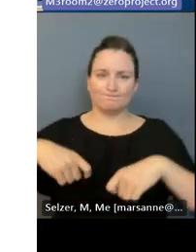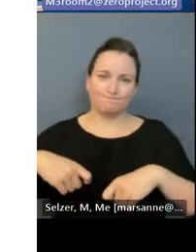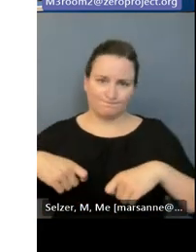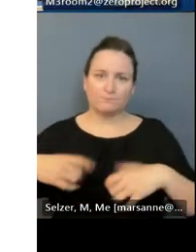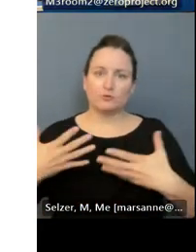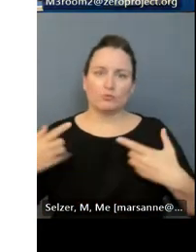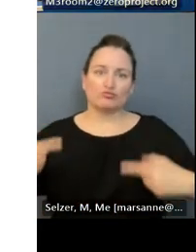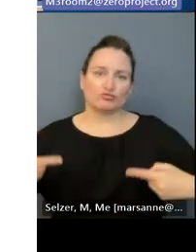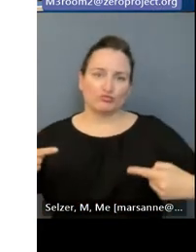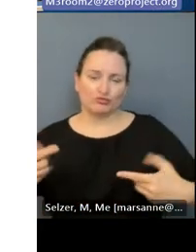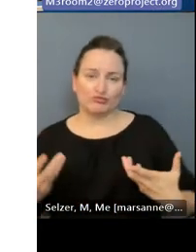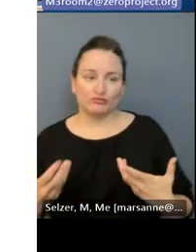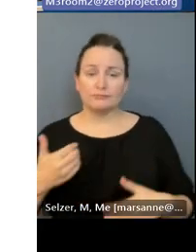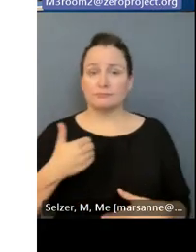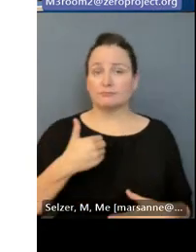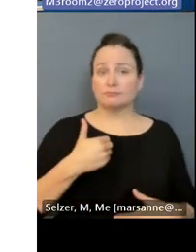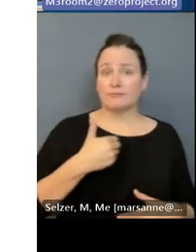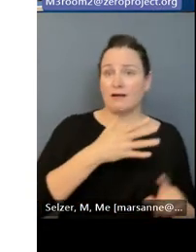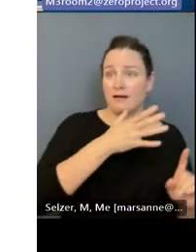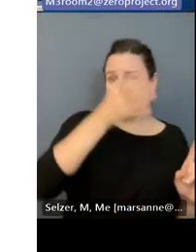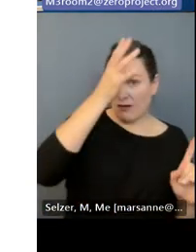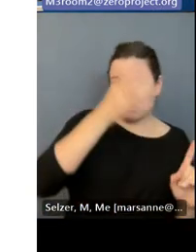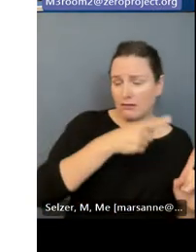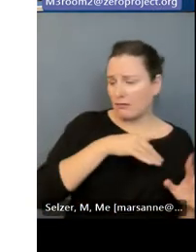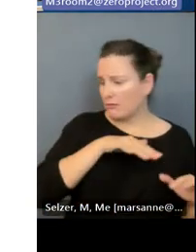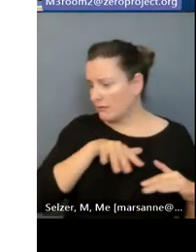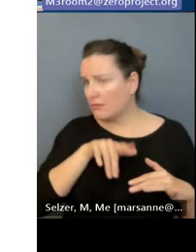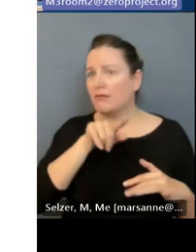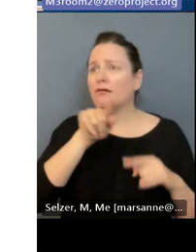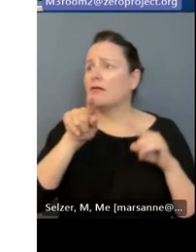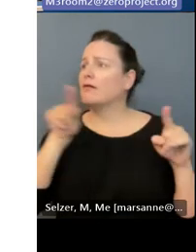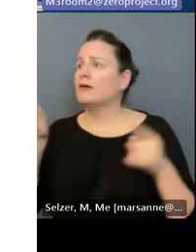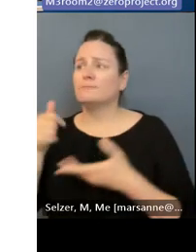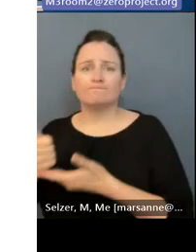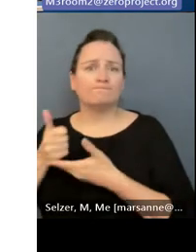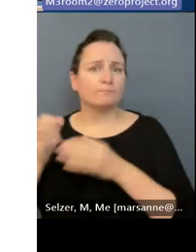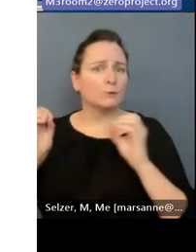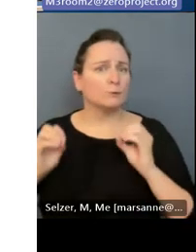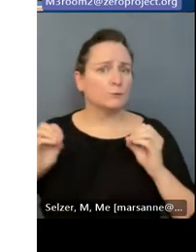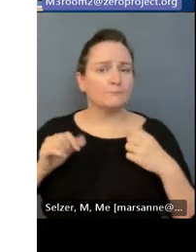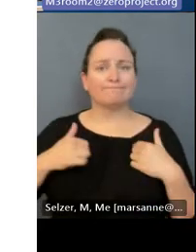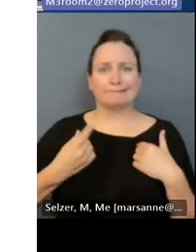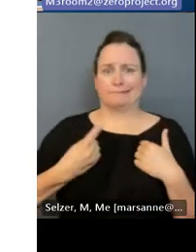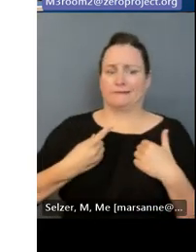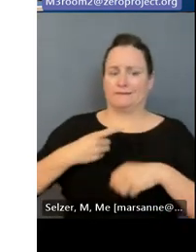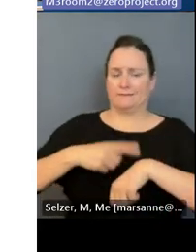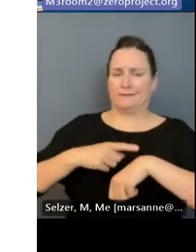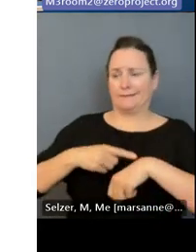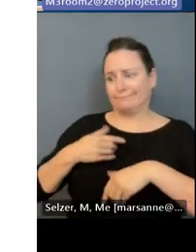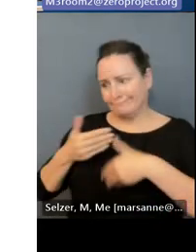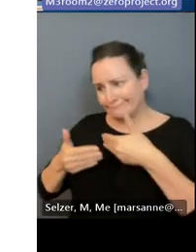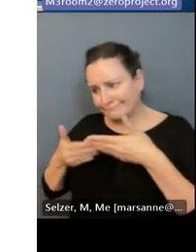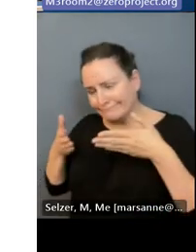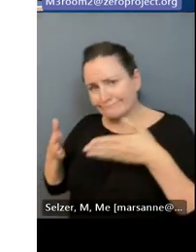rehabilitation. So, and once shifted back her base to Delhi, it was very difficult